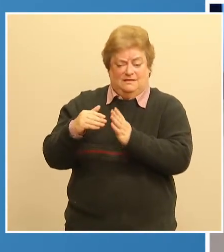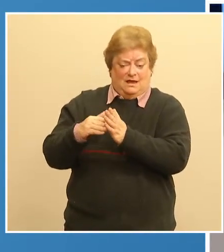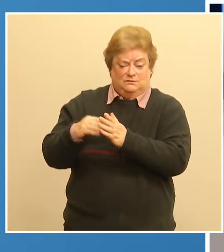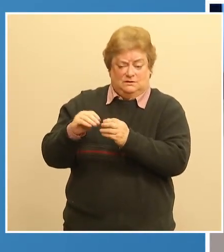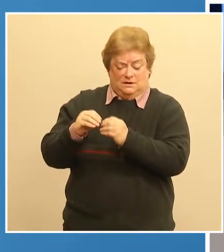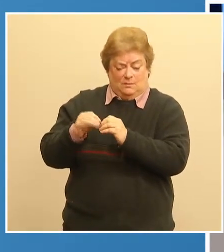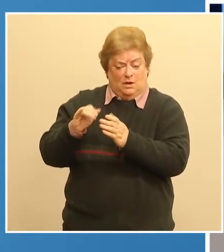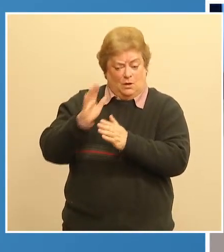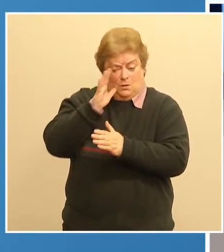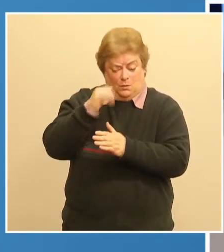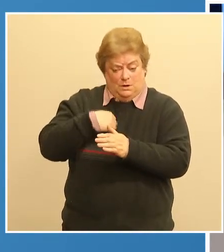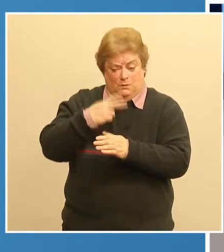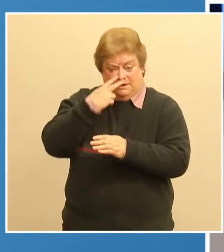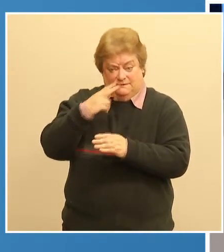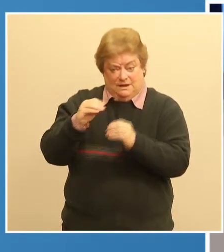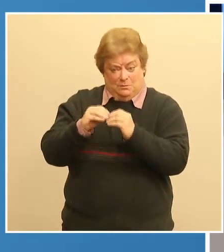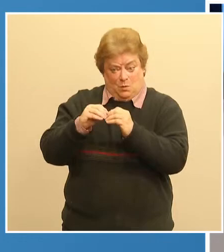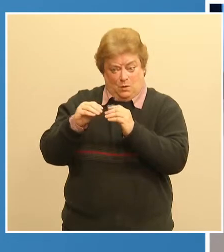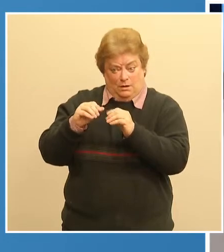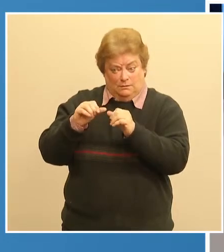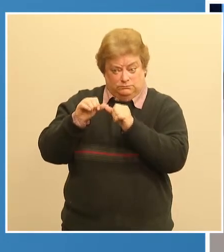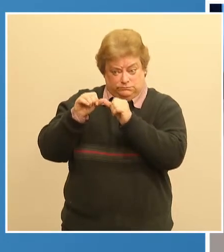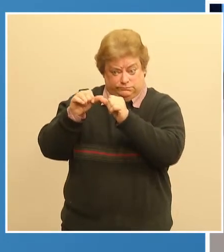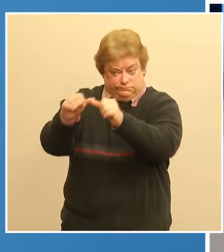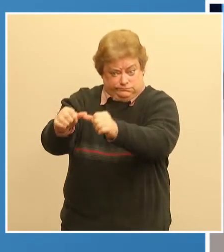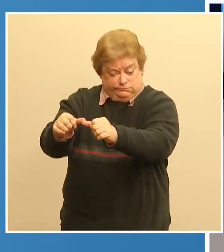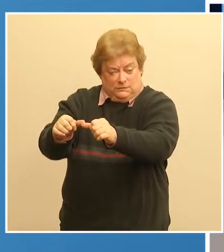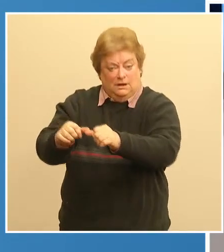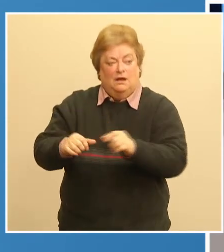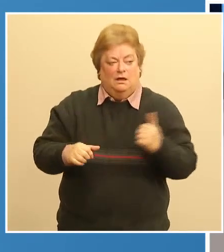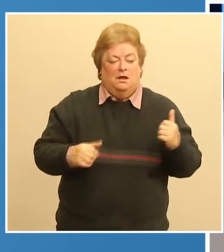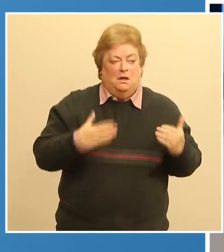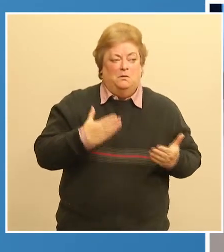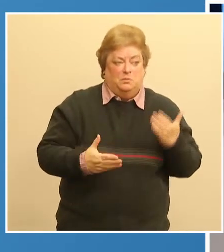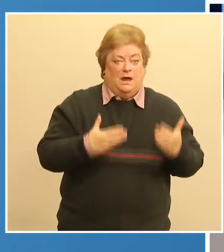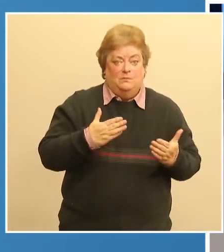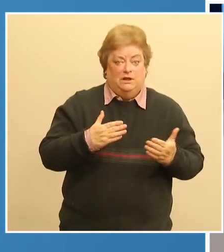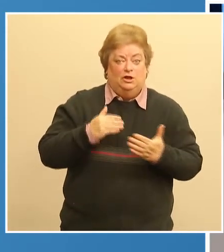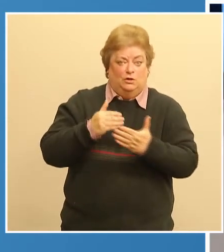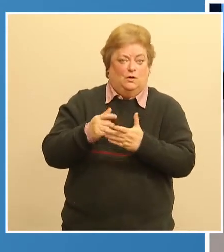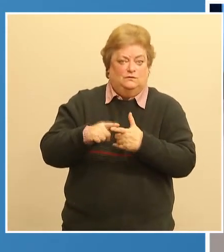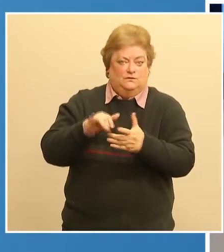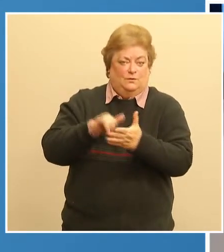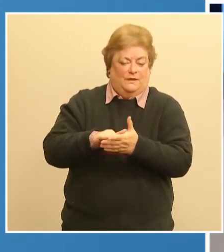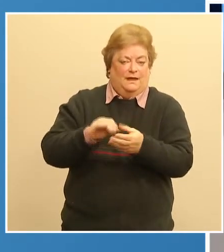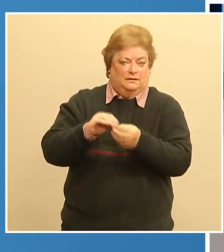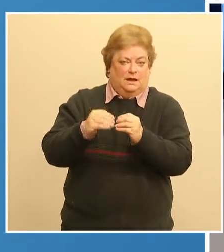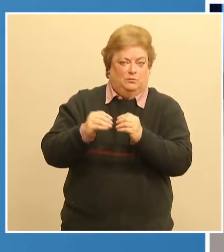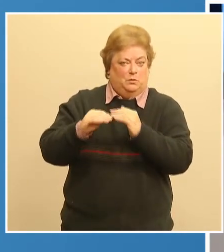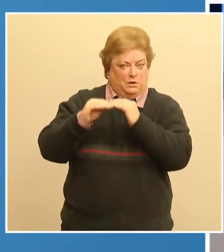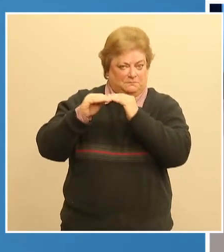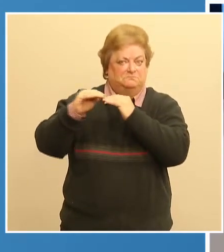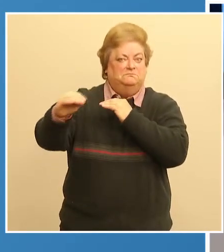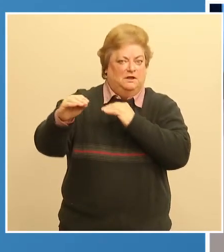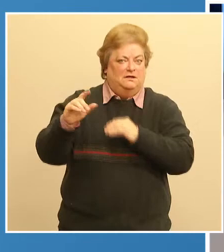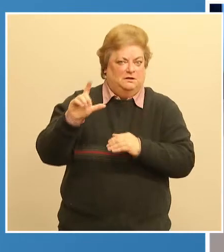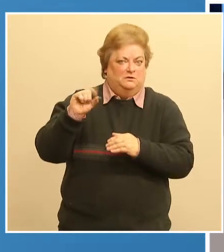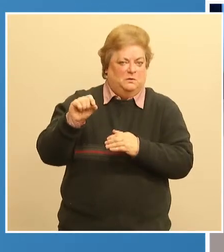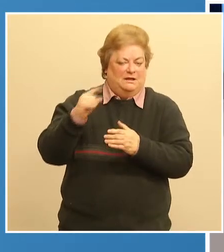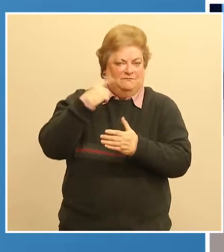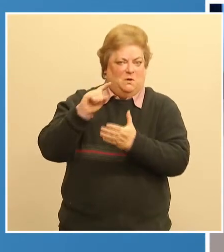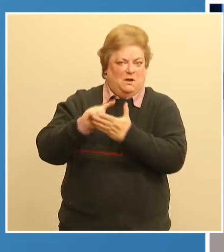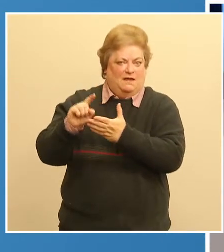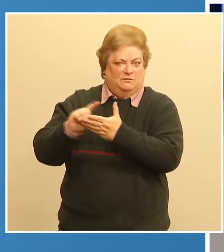we will consistently see from here on out? Probably close to that, Bill, because the plan is right now,